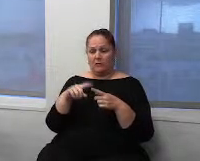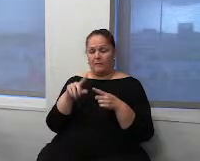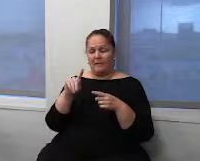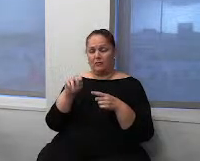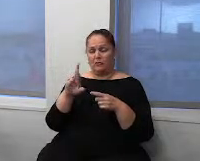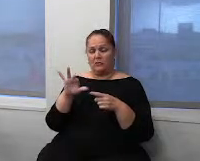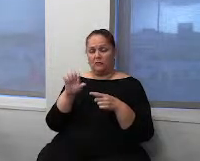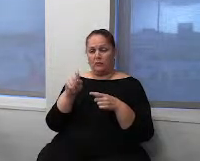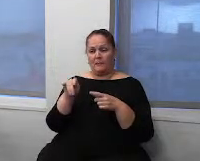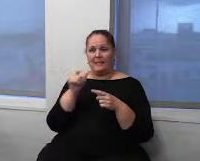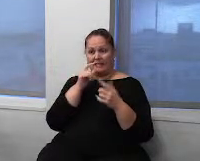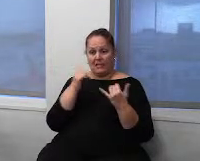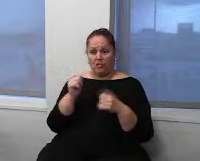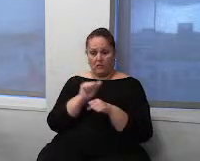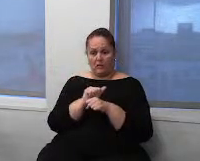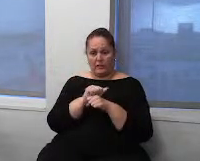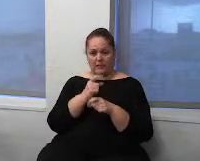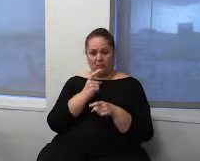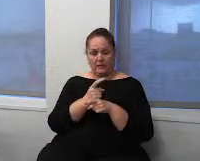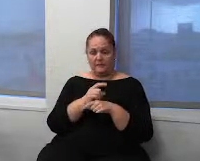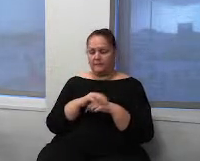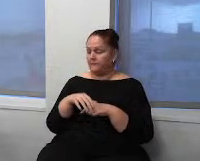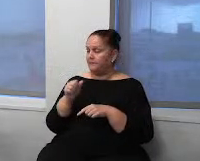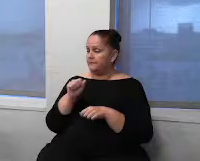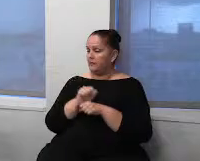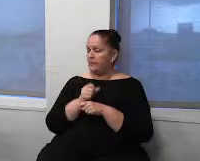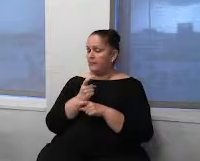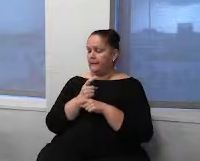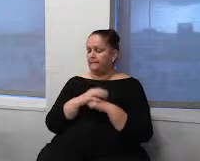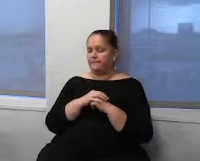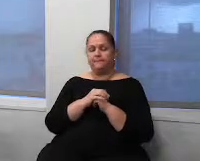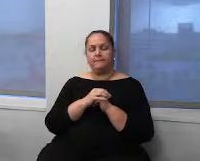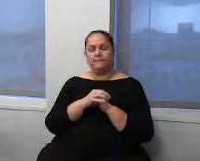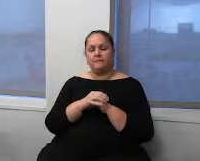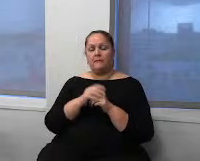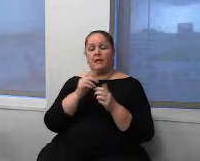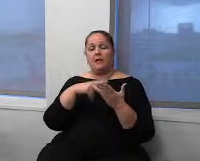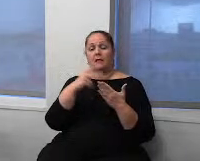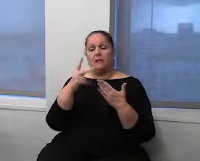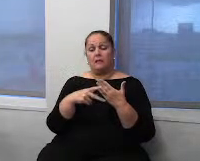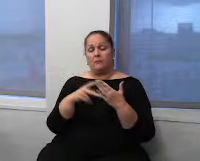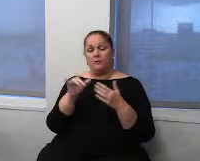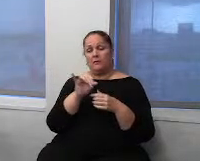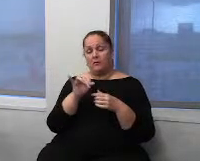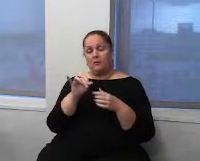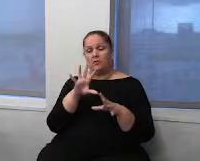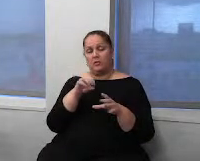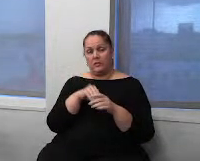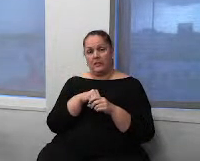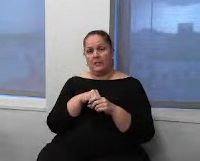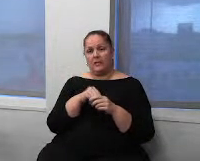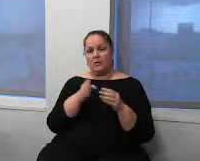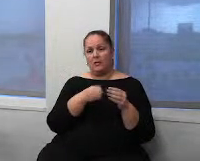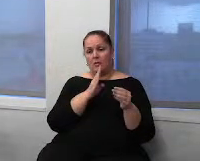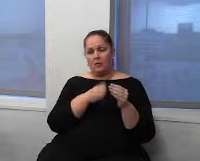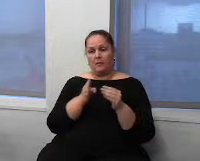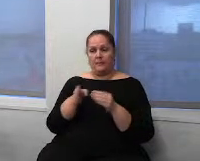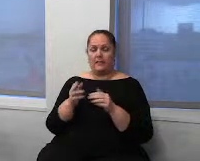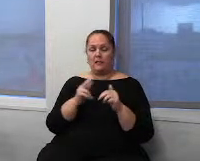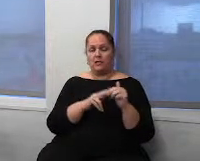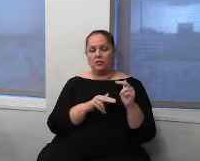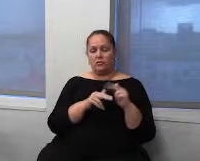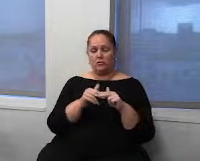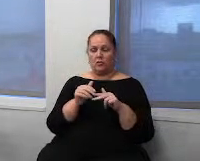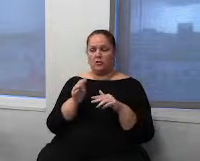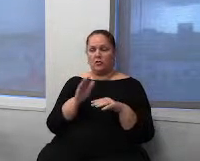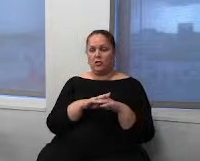fail, these would be transformers that are currently working, right? Correct. And the program also includes